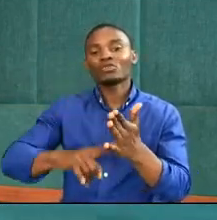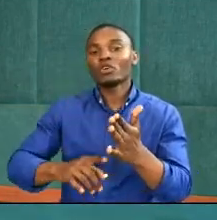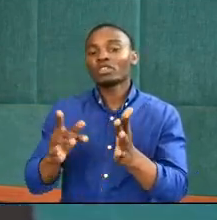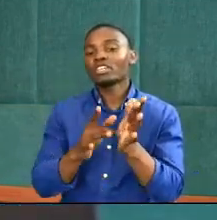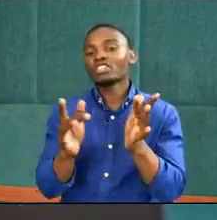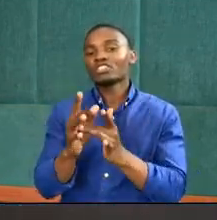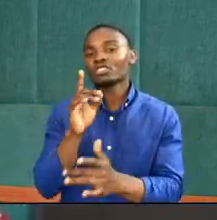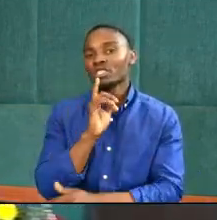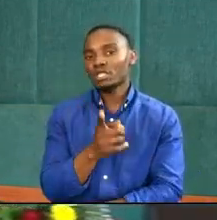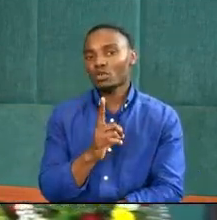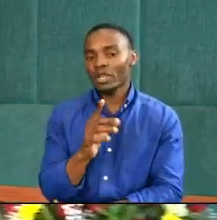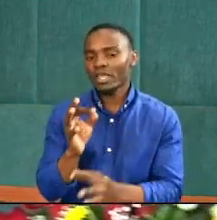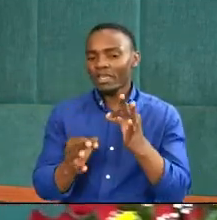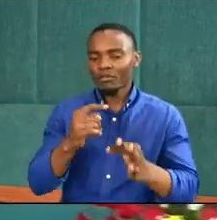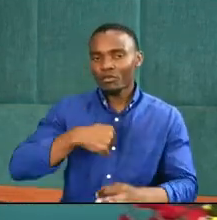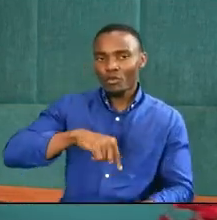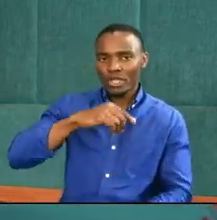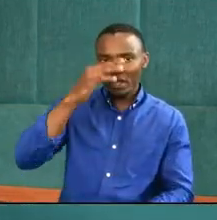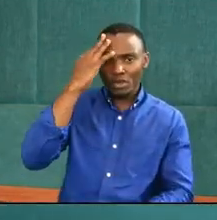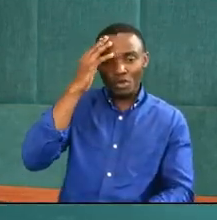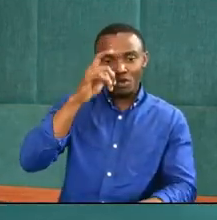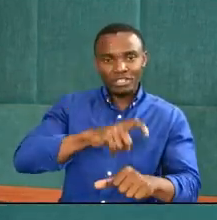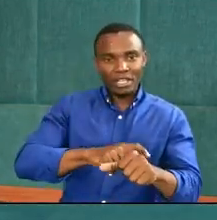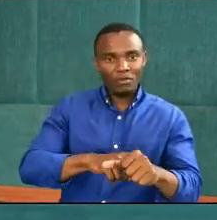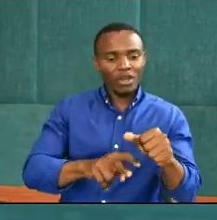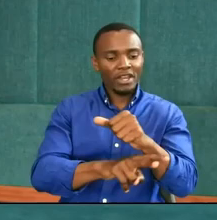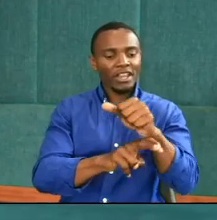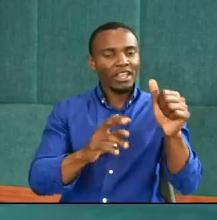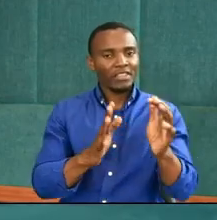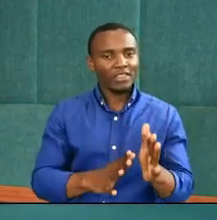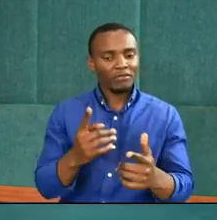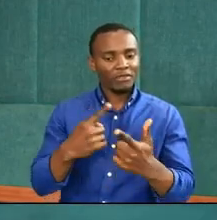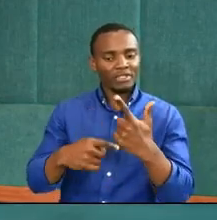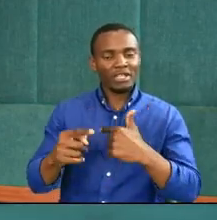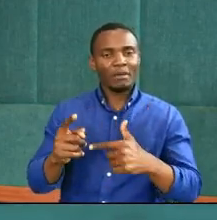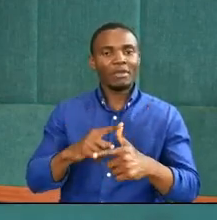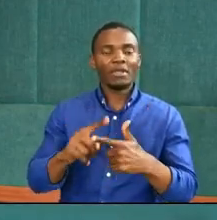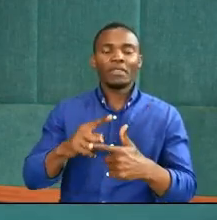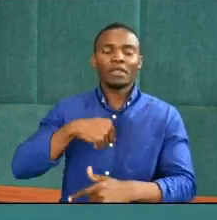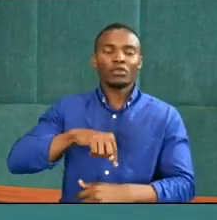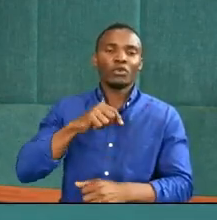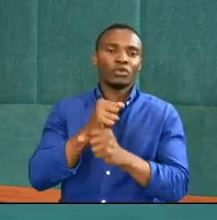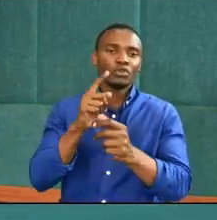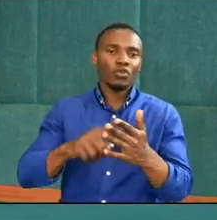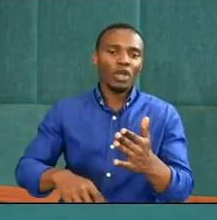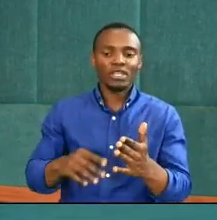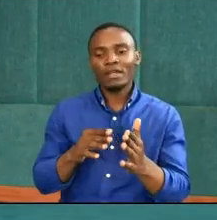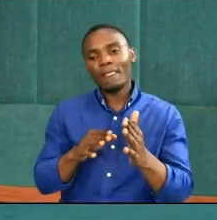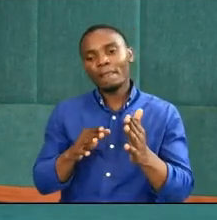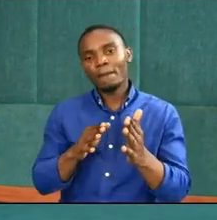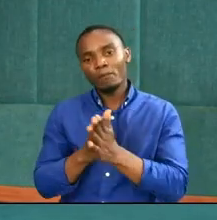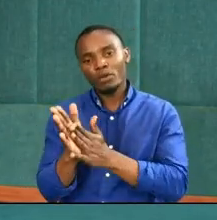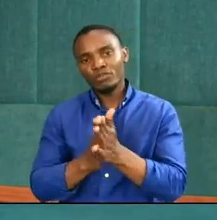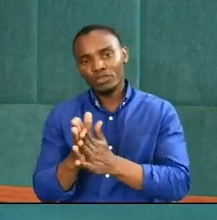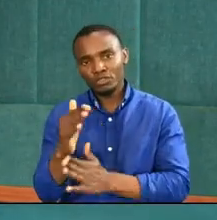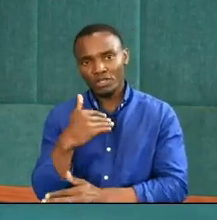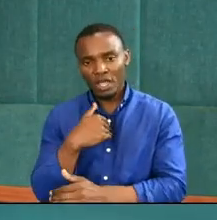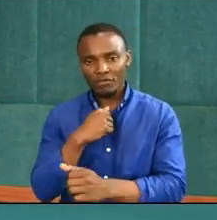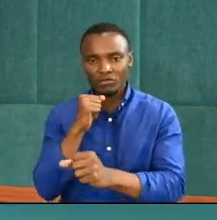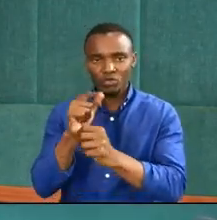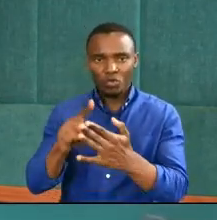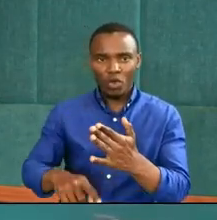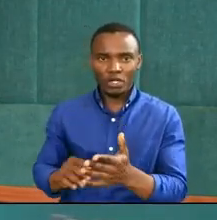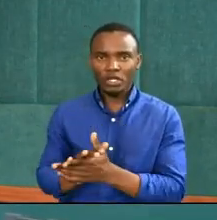If we know what time the thief is coming, we would make the effort to watch. We're motivated to watch.